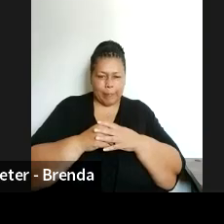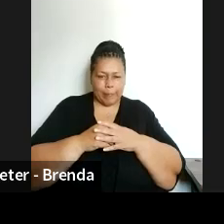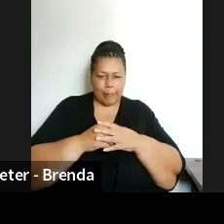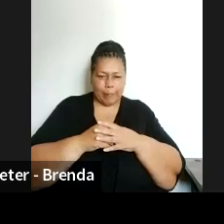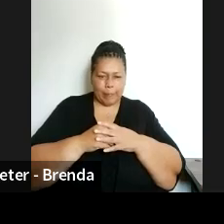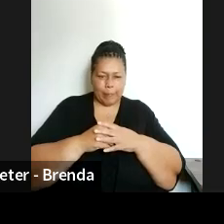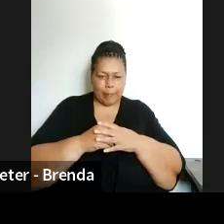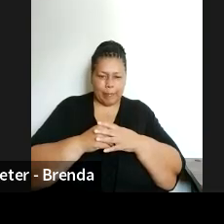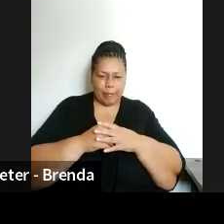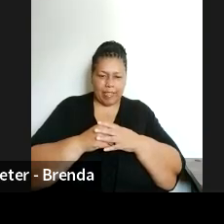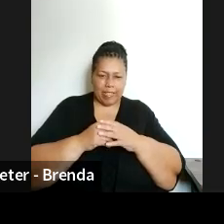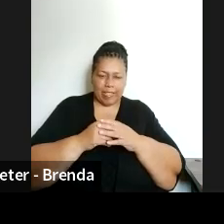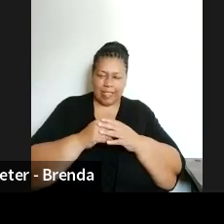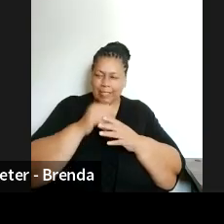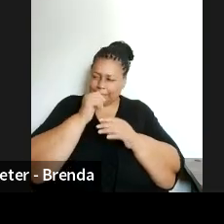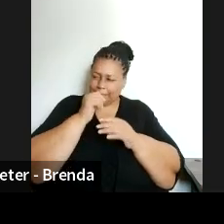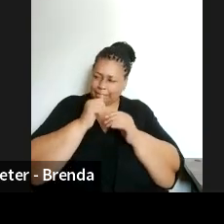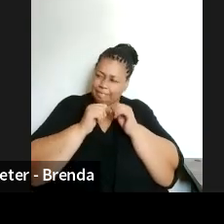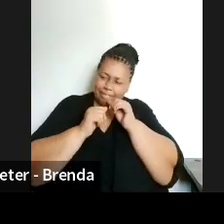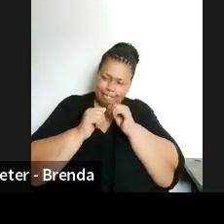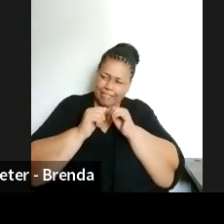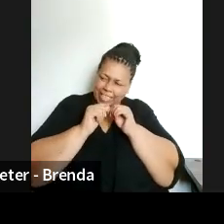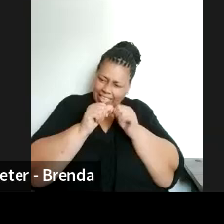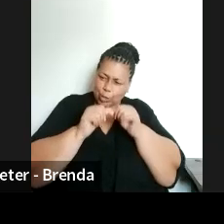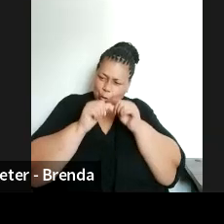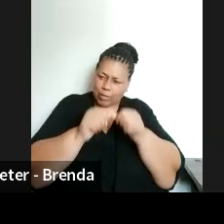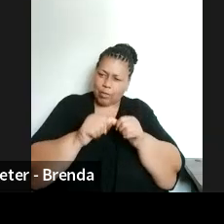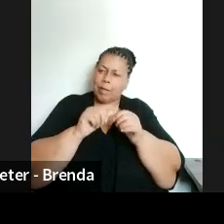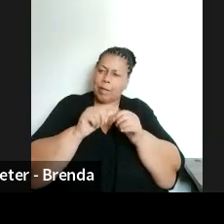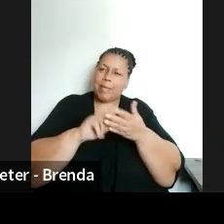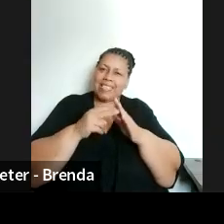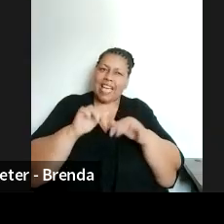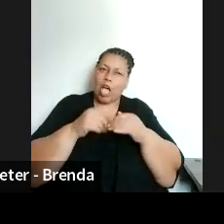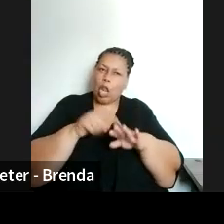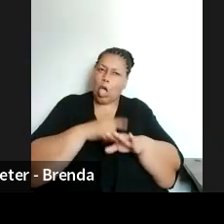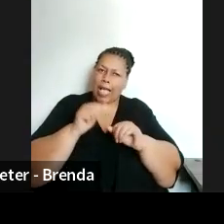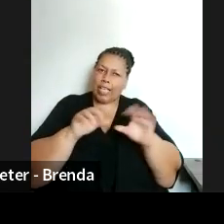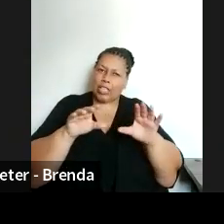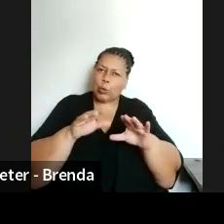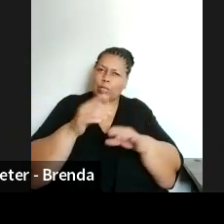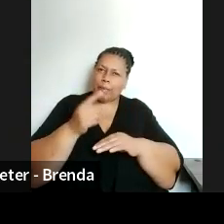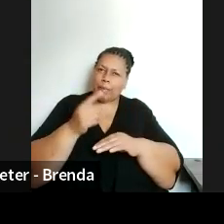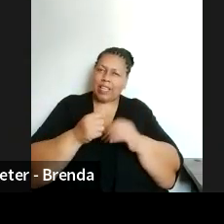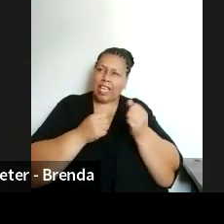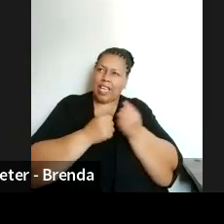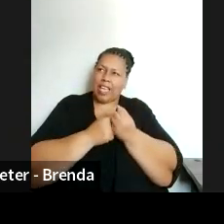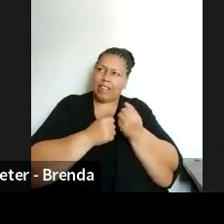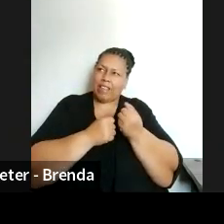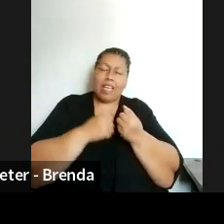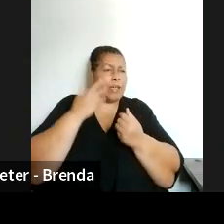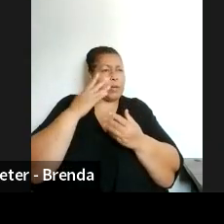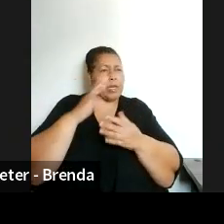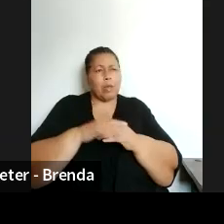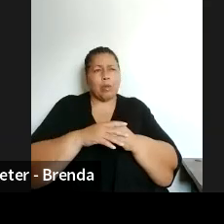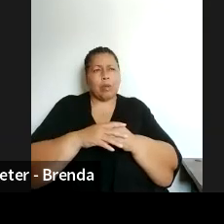I guess endurance would be how long I can do something. Advocate. I don't know, I'm tied. I could dump the